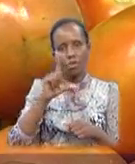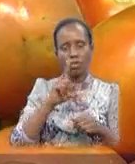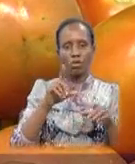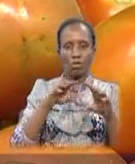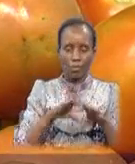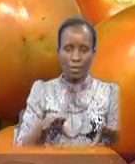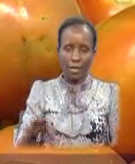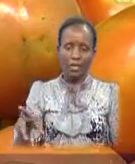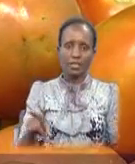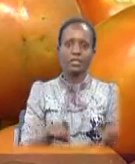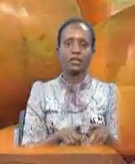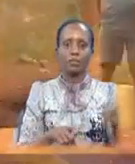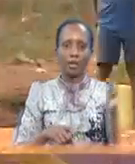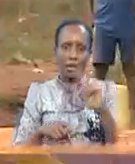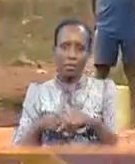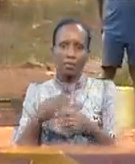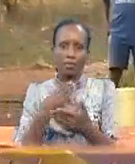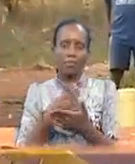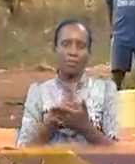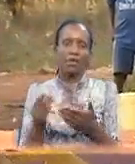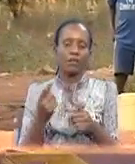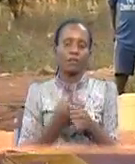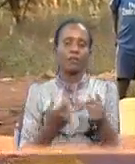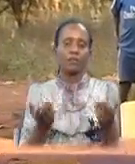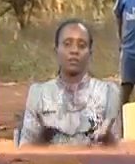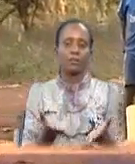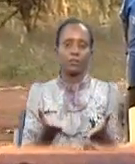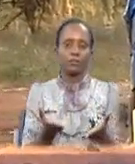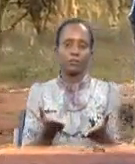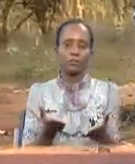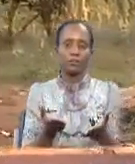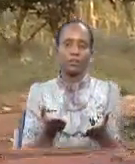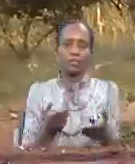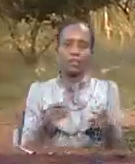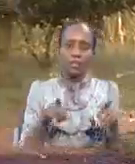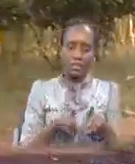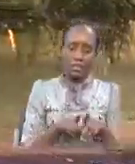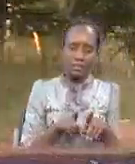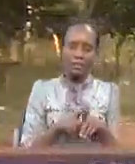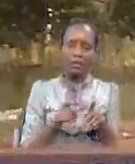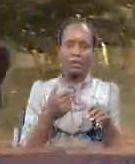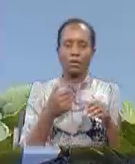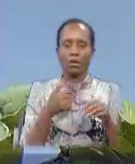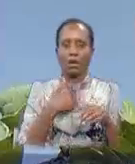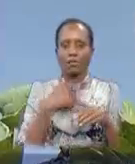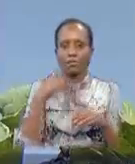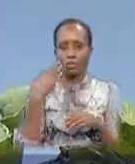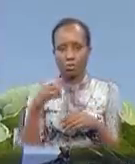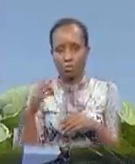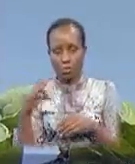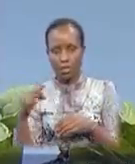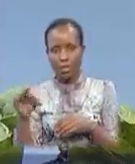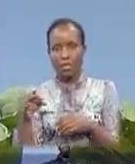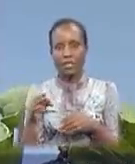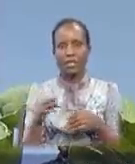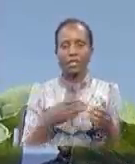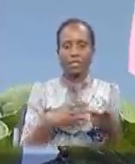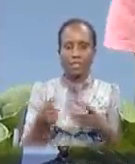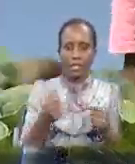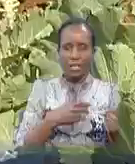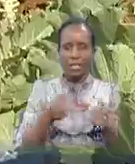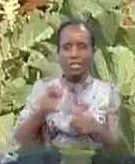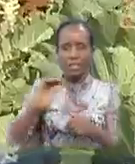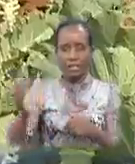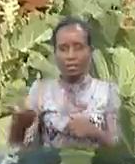markets wanakuja hapa kununua nyanya locally. Apart from nyanya, inalima sukuma, wanapeleka kwa town